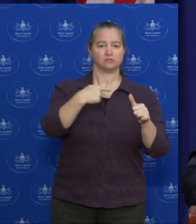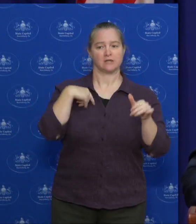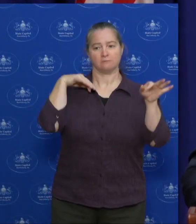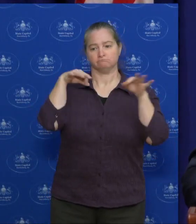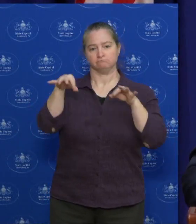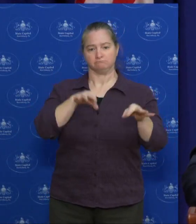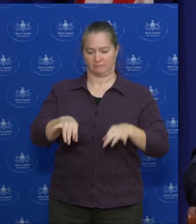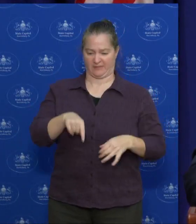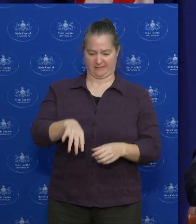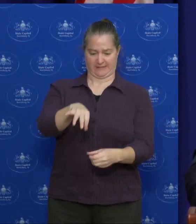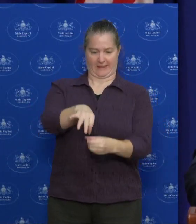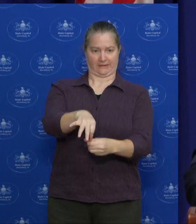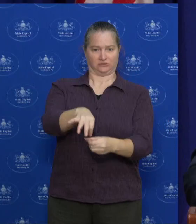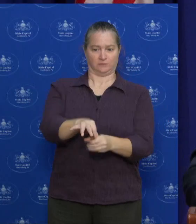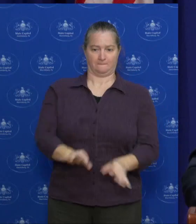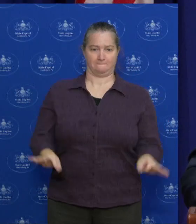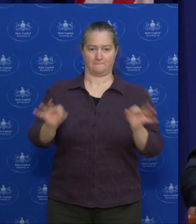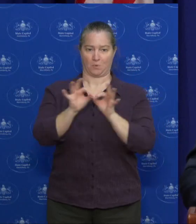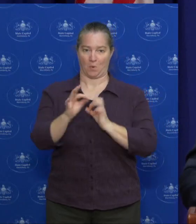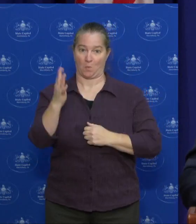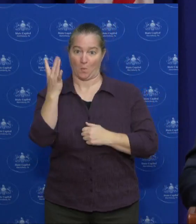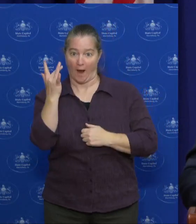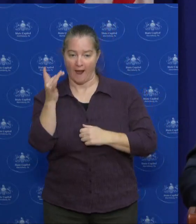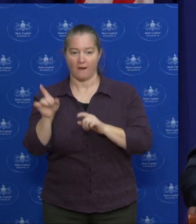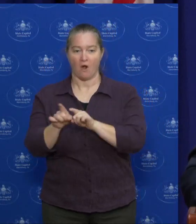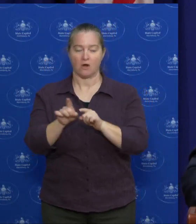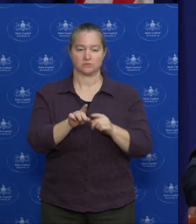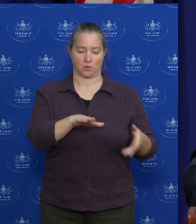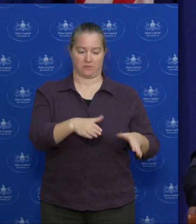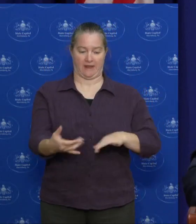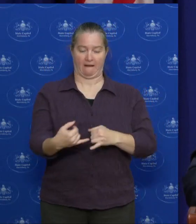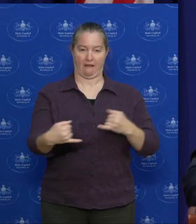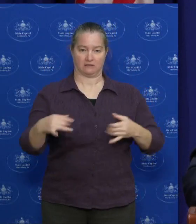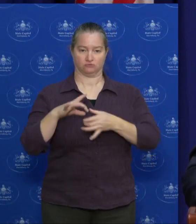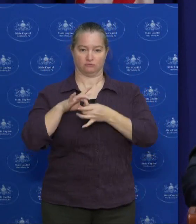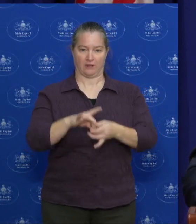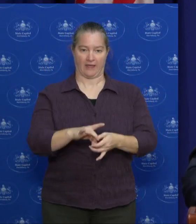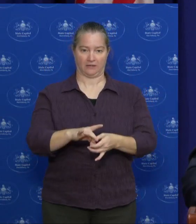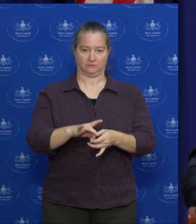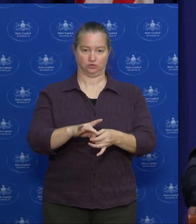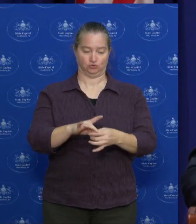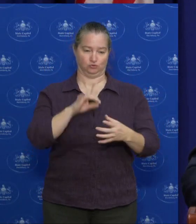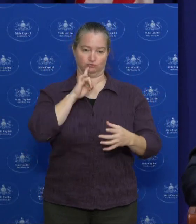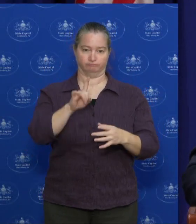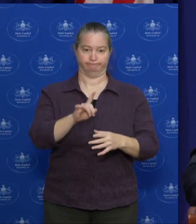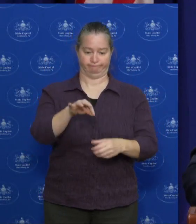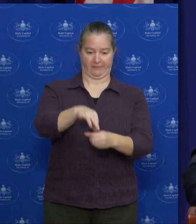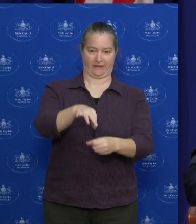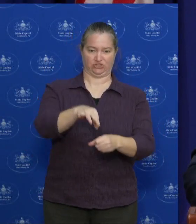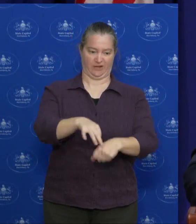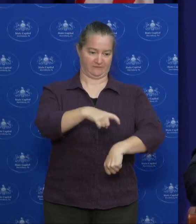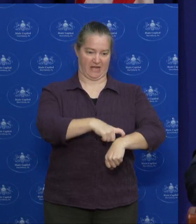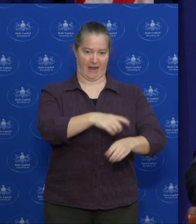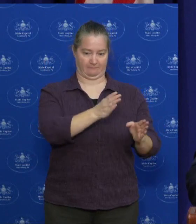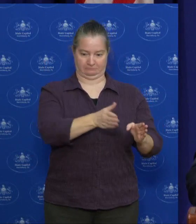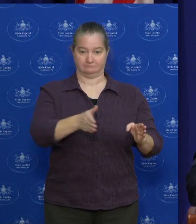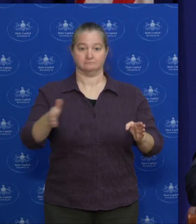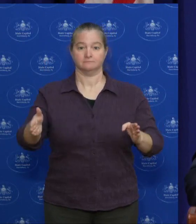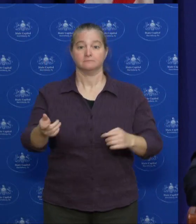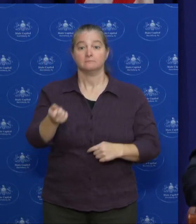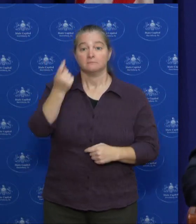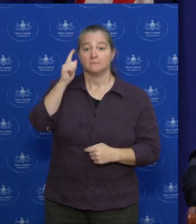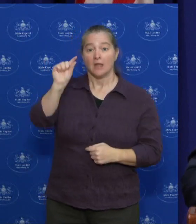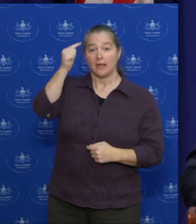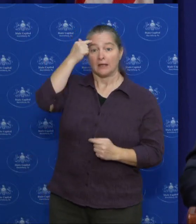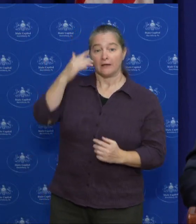this election and some election-related deadlines. The Shapiro administration is committed to